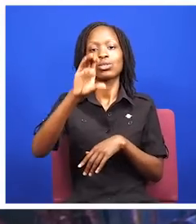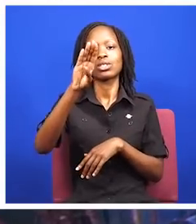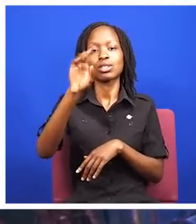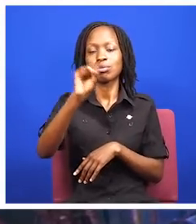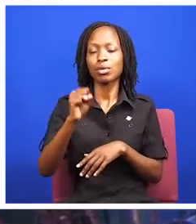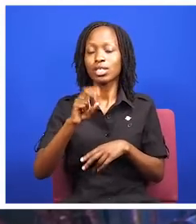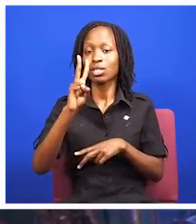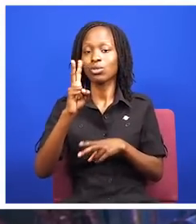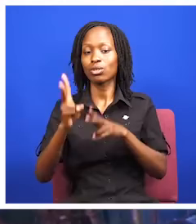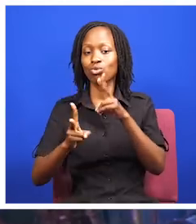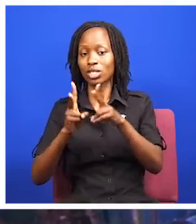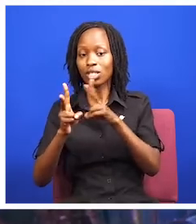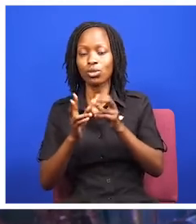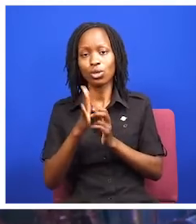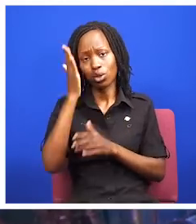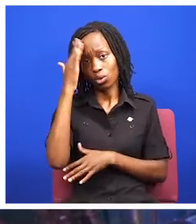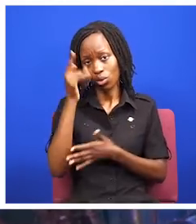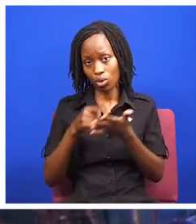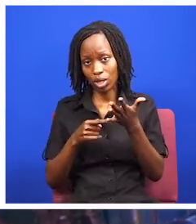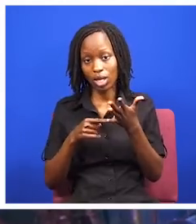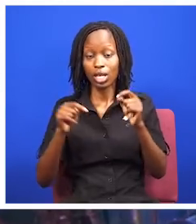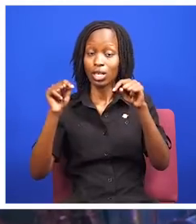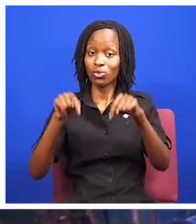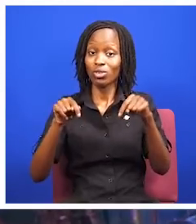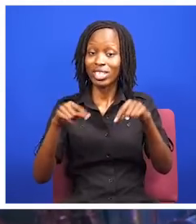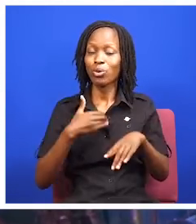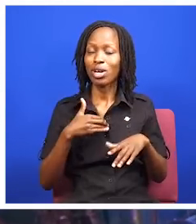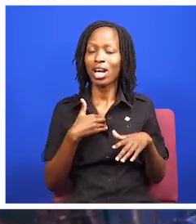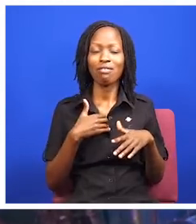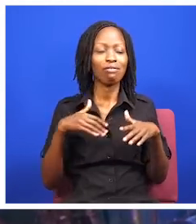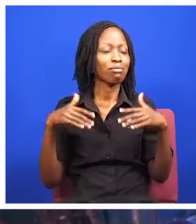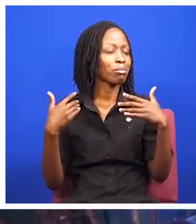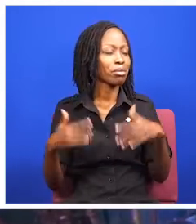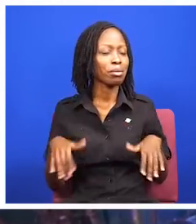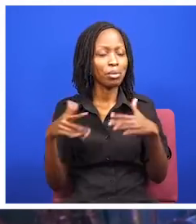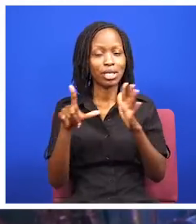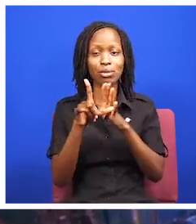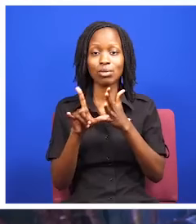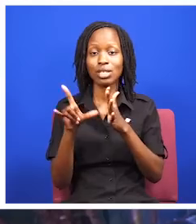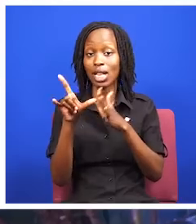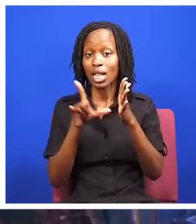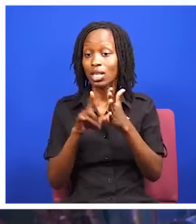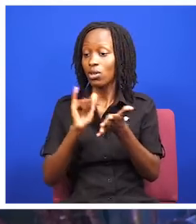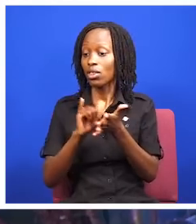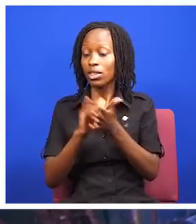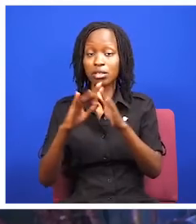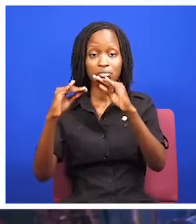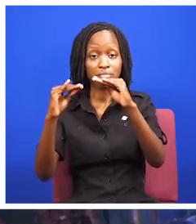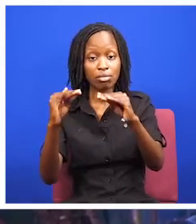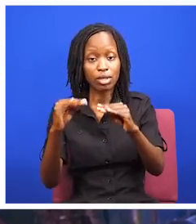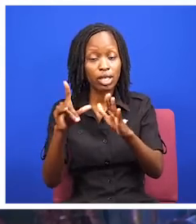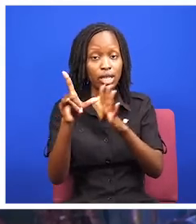CBS 2022. You know what, guys? Today we have an amazing lesson that we'll be sharing with you. And